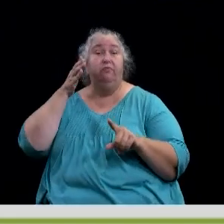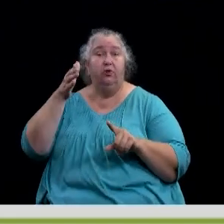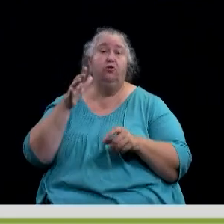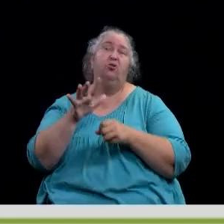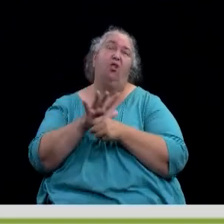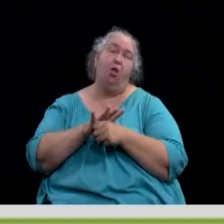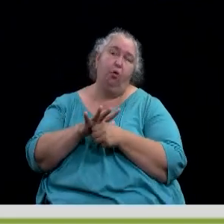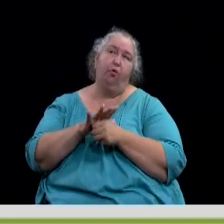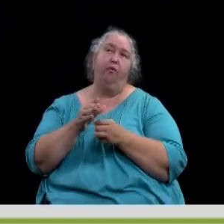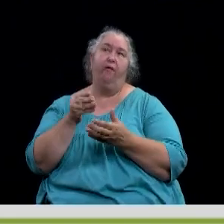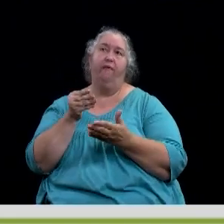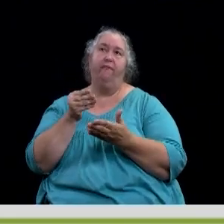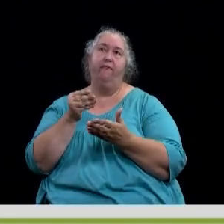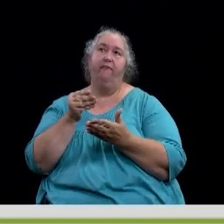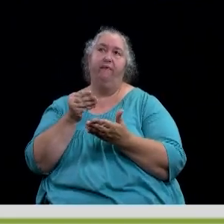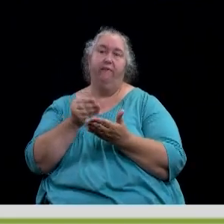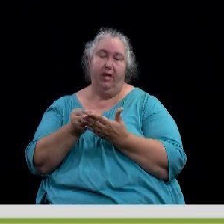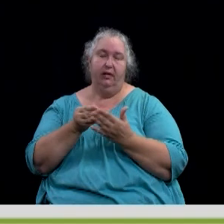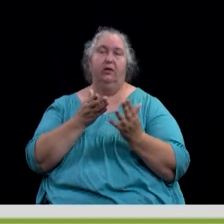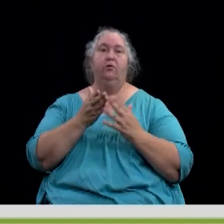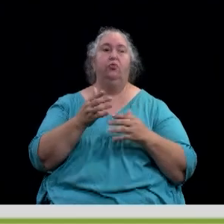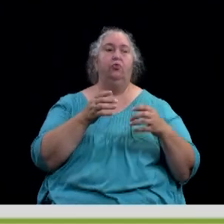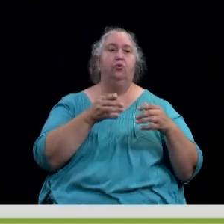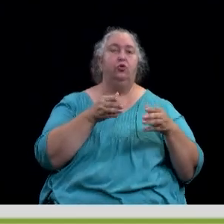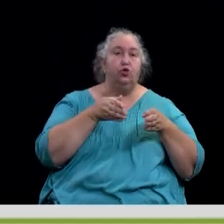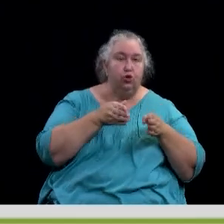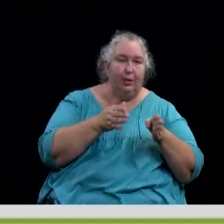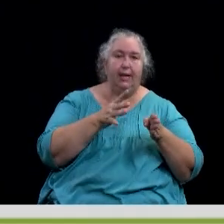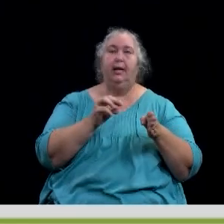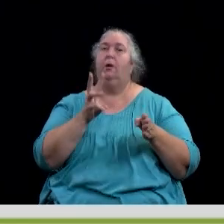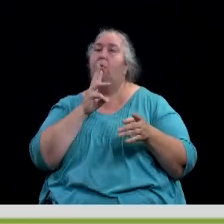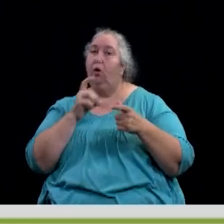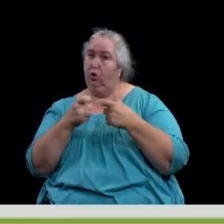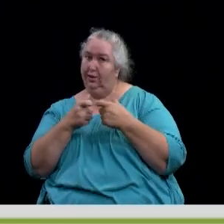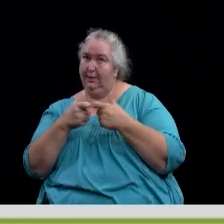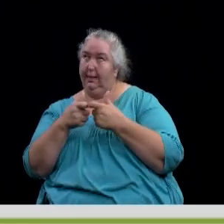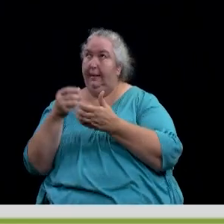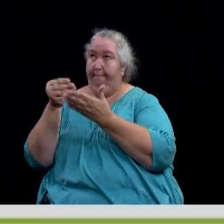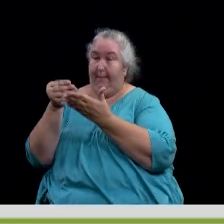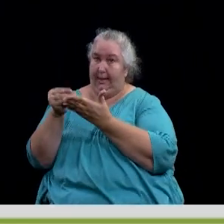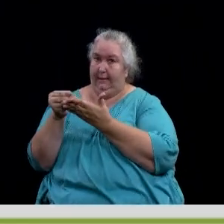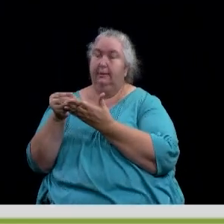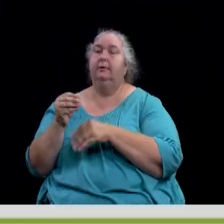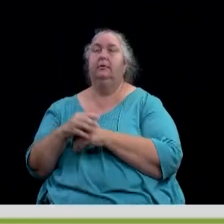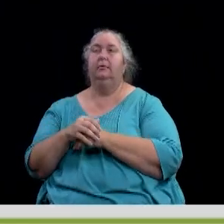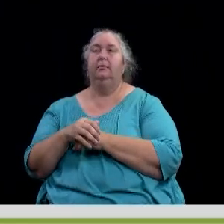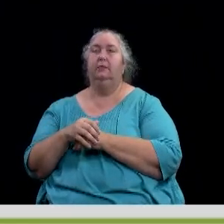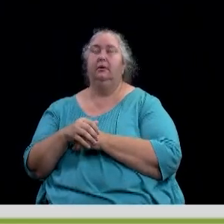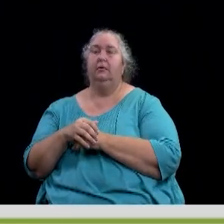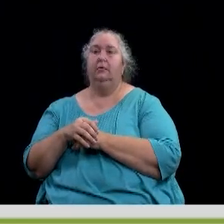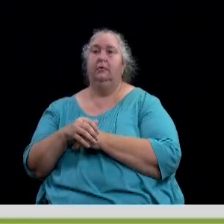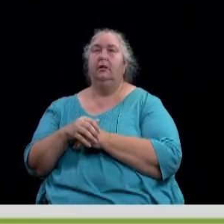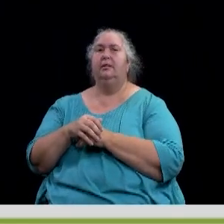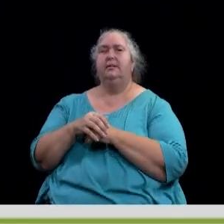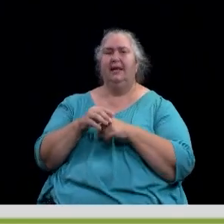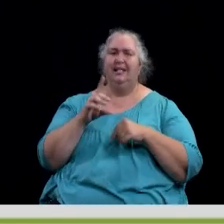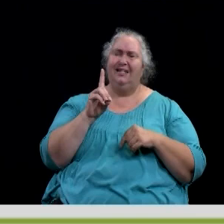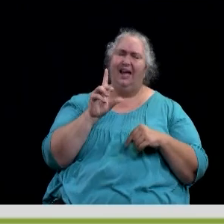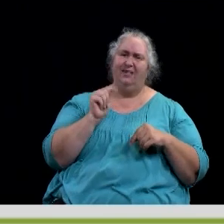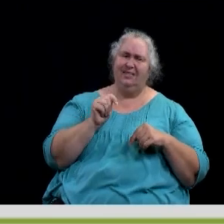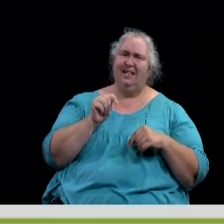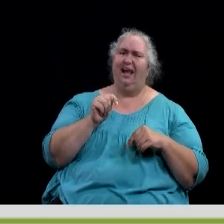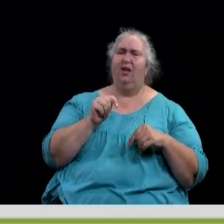utilities. Downtown overlay concept implementation is still under discussion and consideration as we determine how the corridor should best